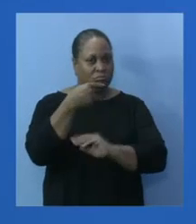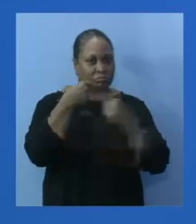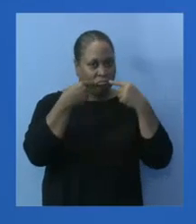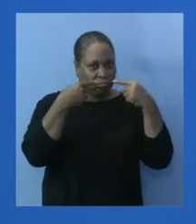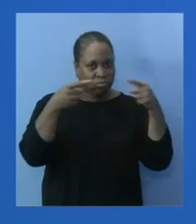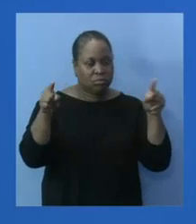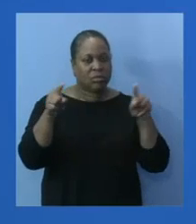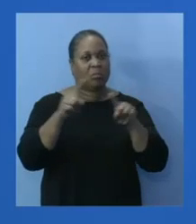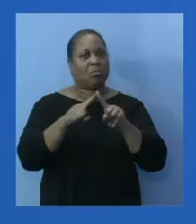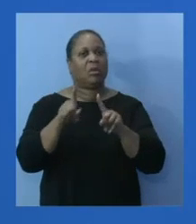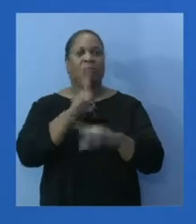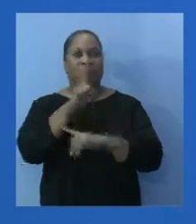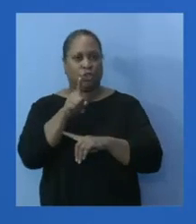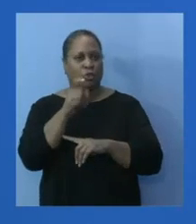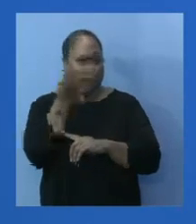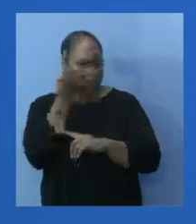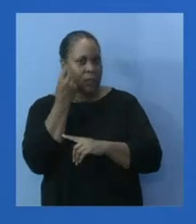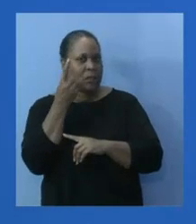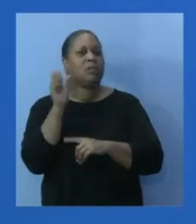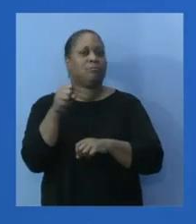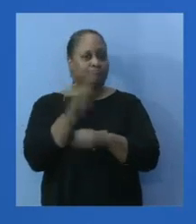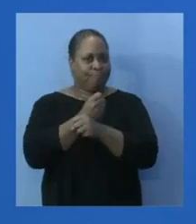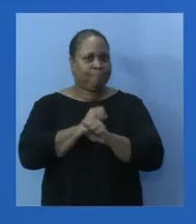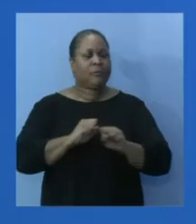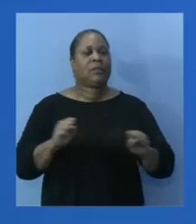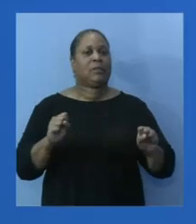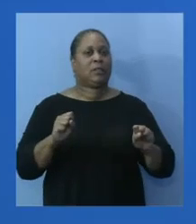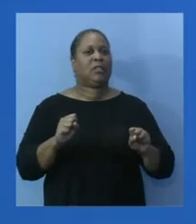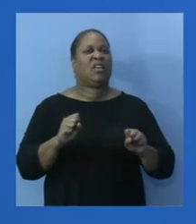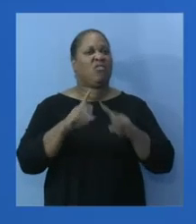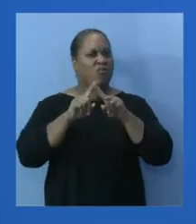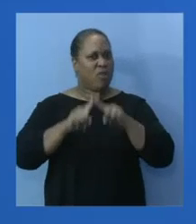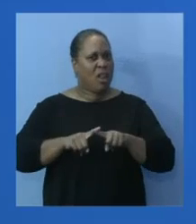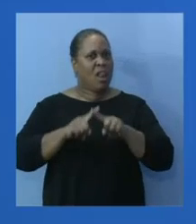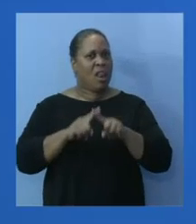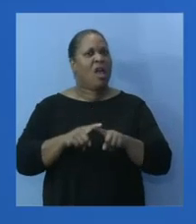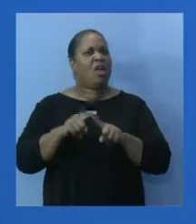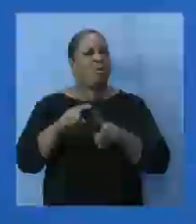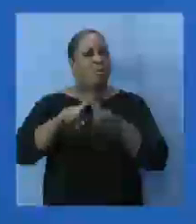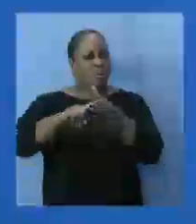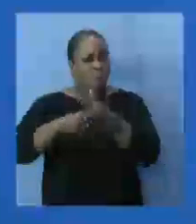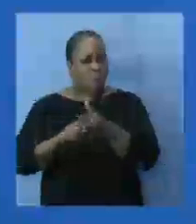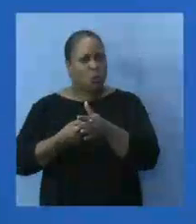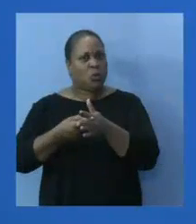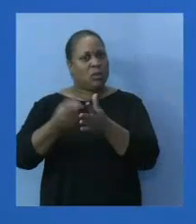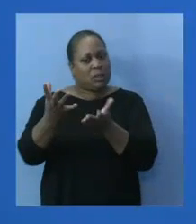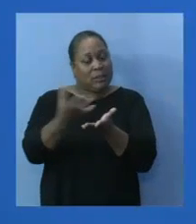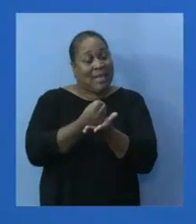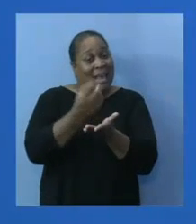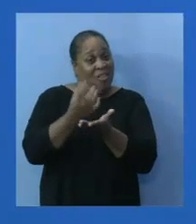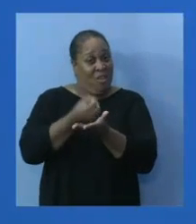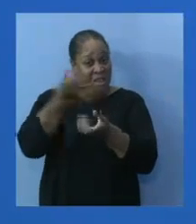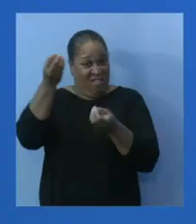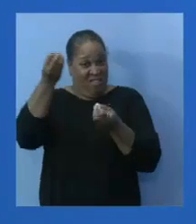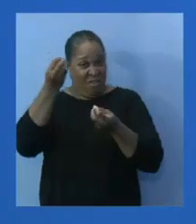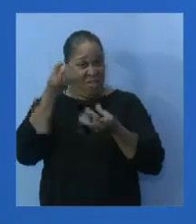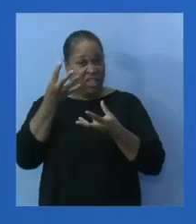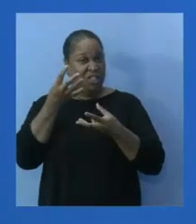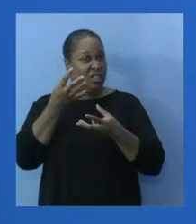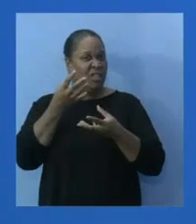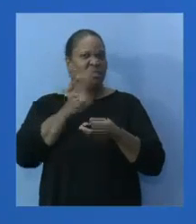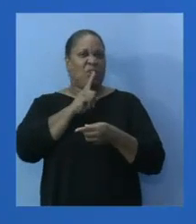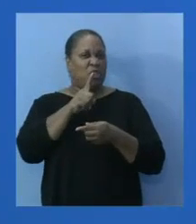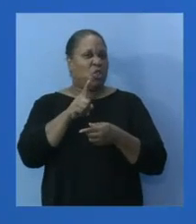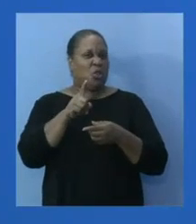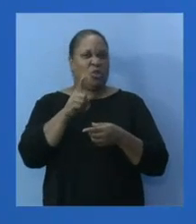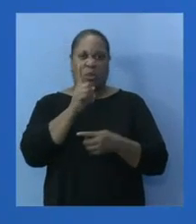that they're safe and that people should use reliable sources for gathering their information, as opposed to things that are not